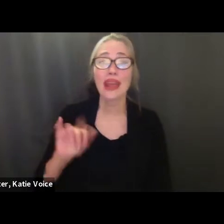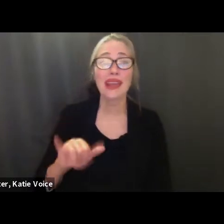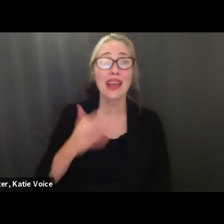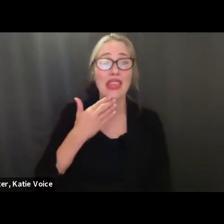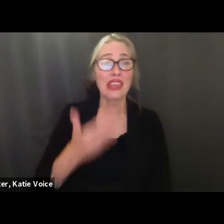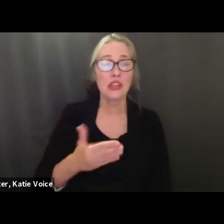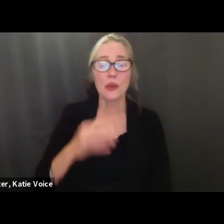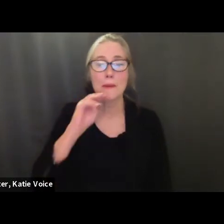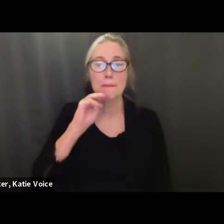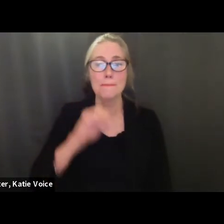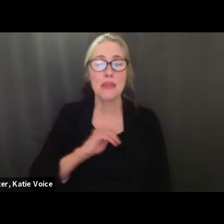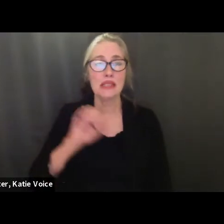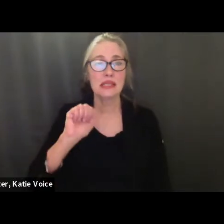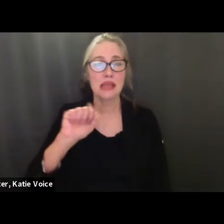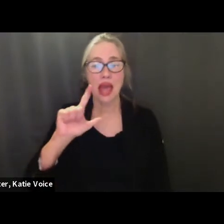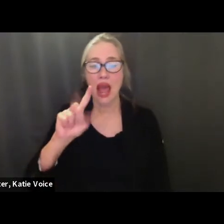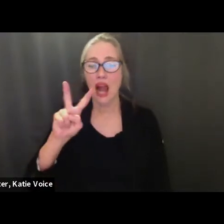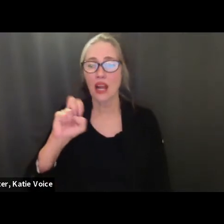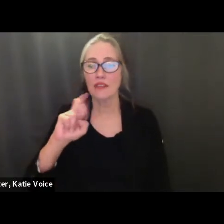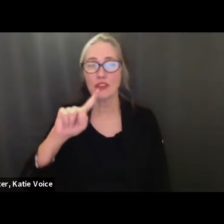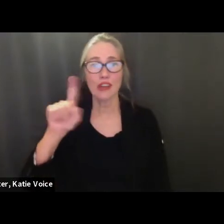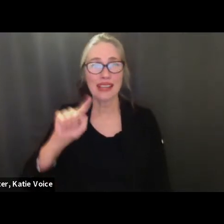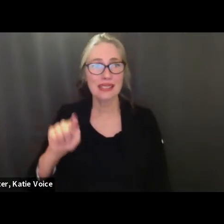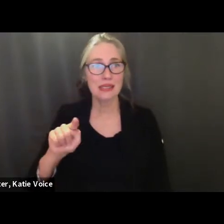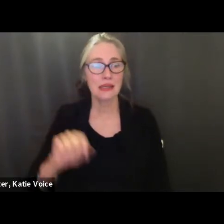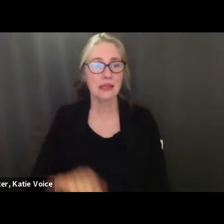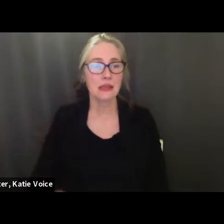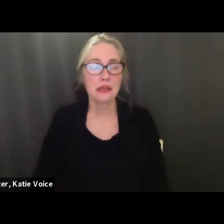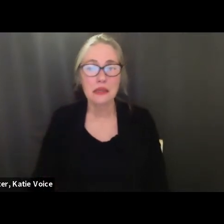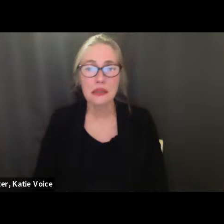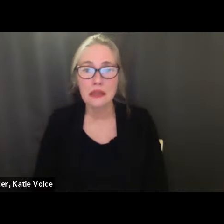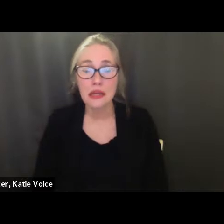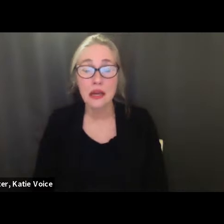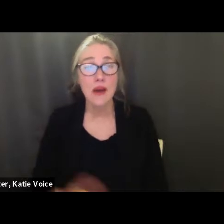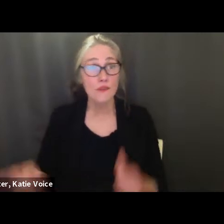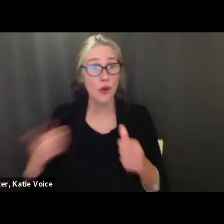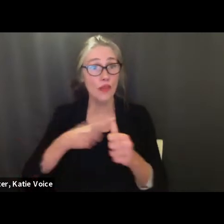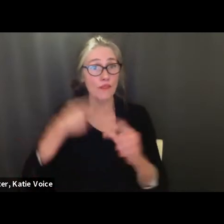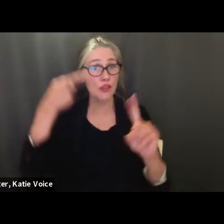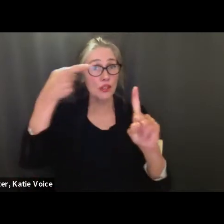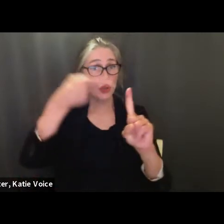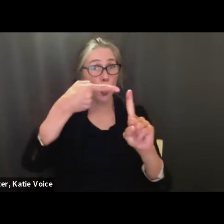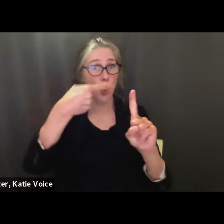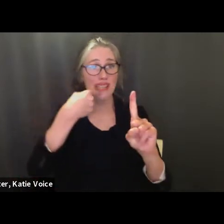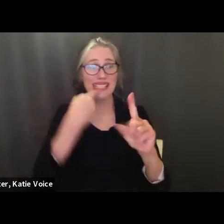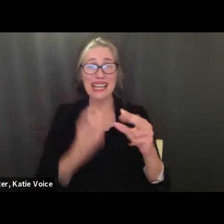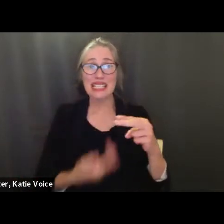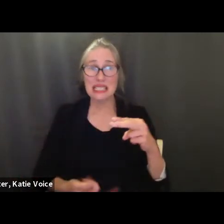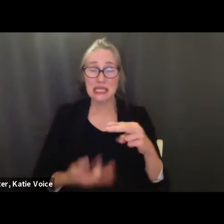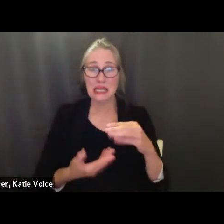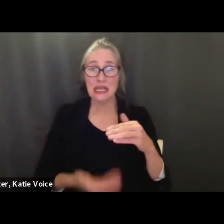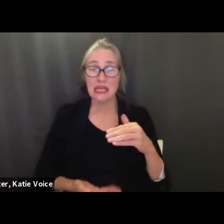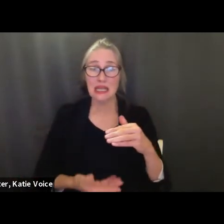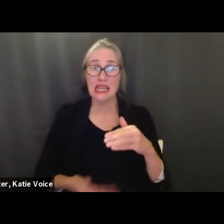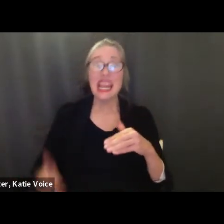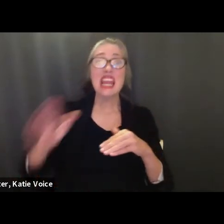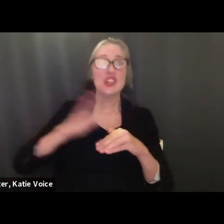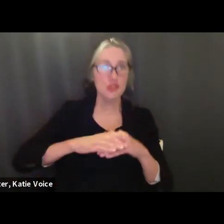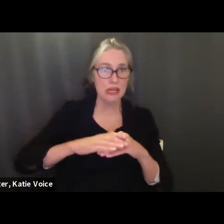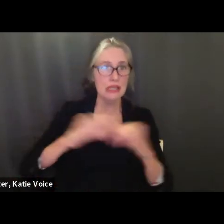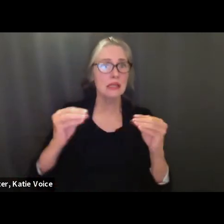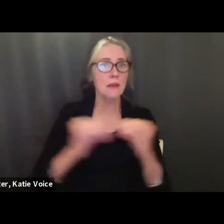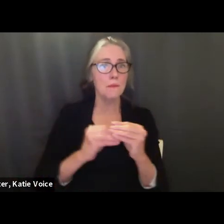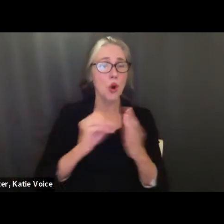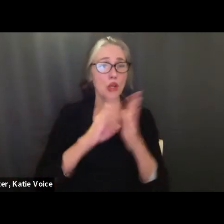Alvarez. Yes. Goal 1, when it talks about the goal to increase student English language arts